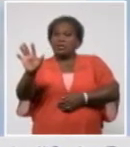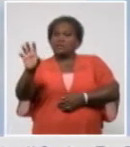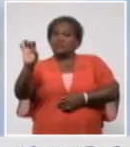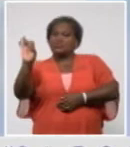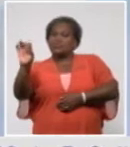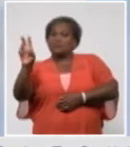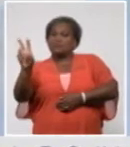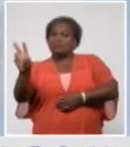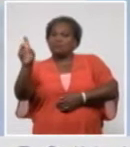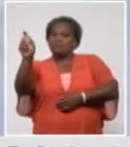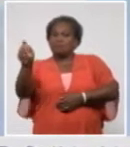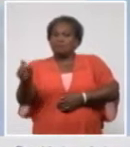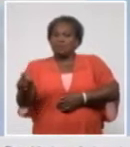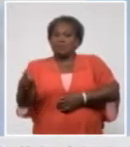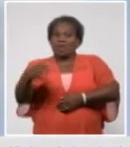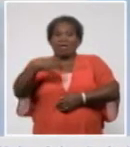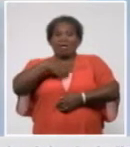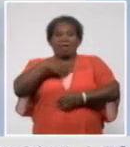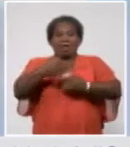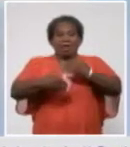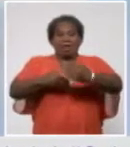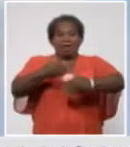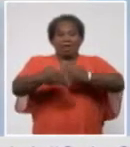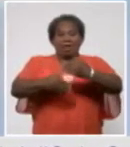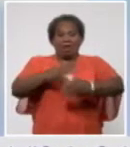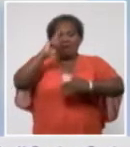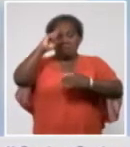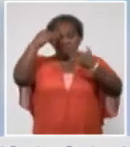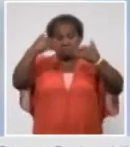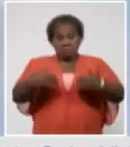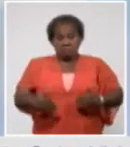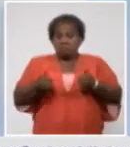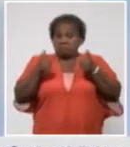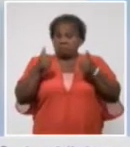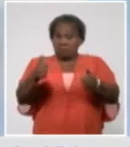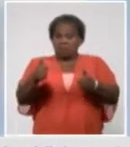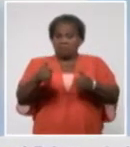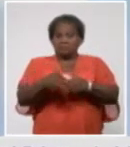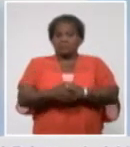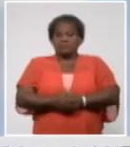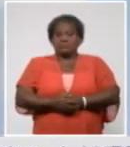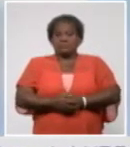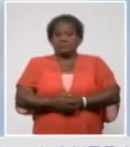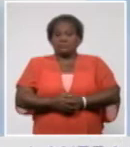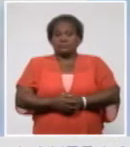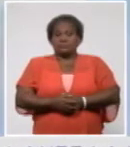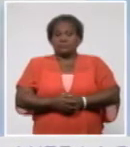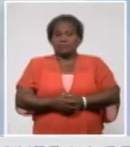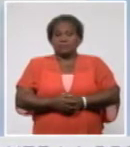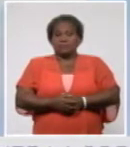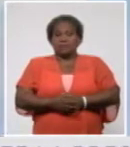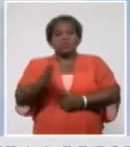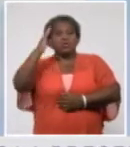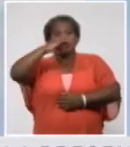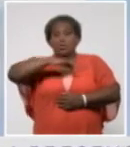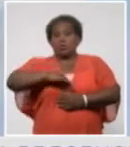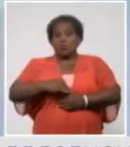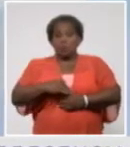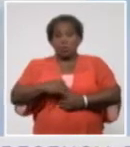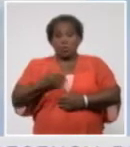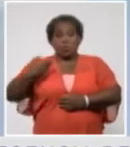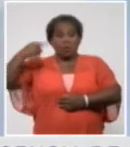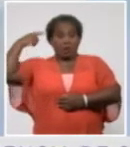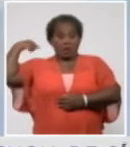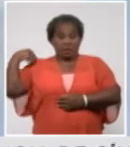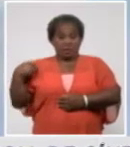the figure of 109 COVID-19 related fatalities remains unchanged. This means that the island has